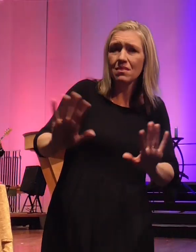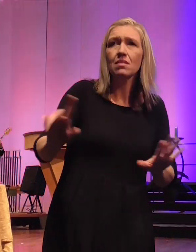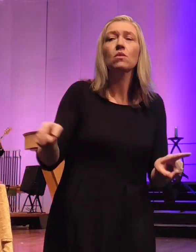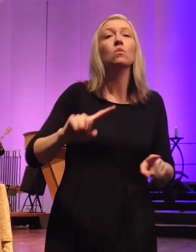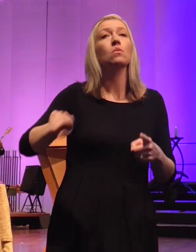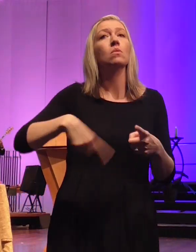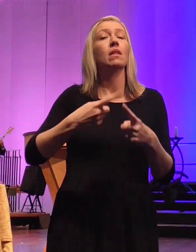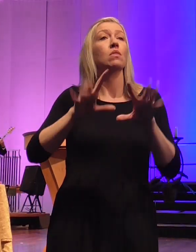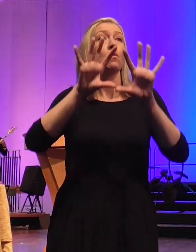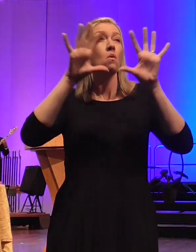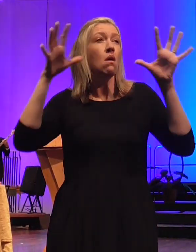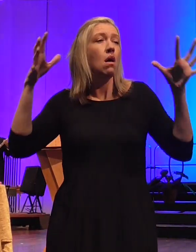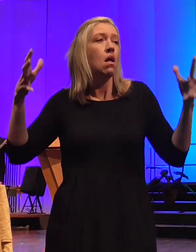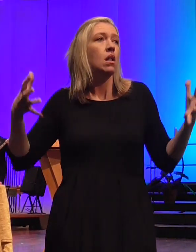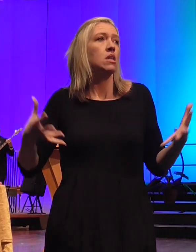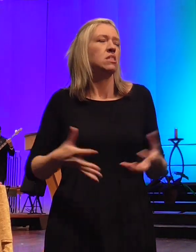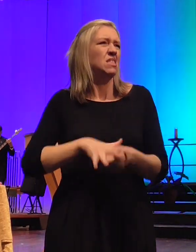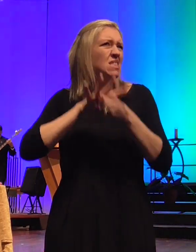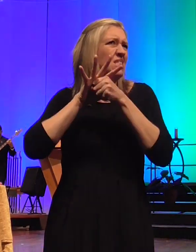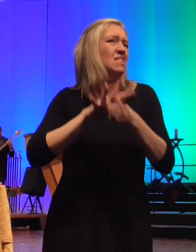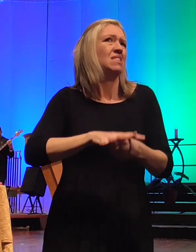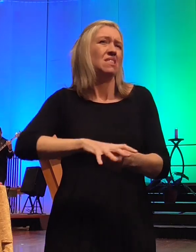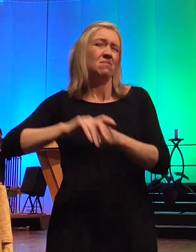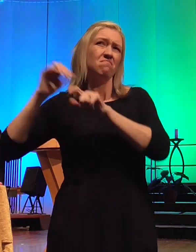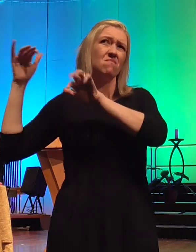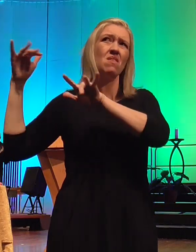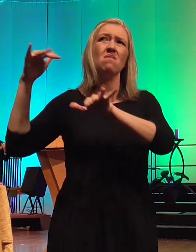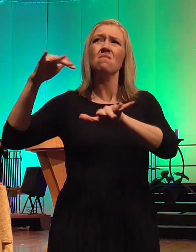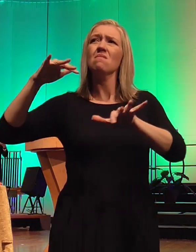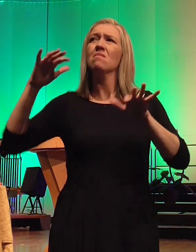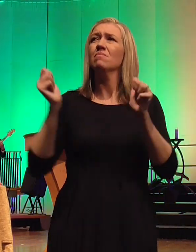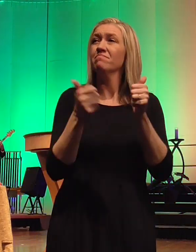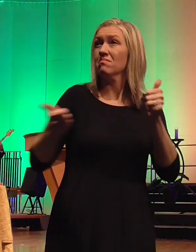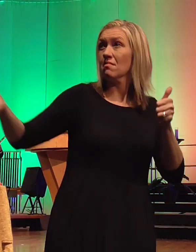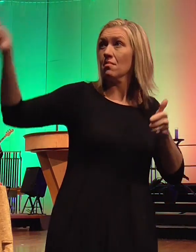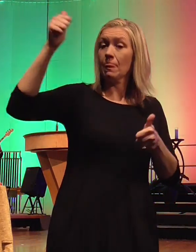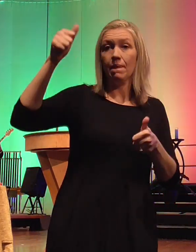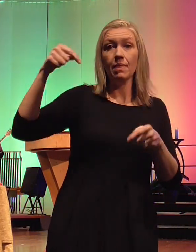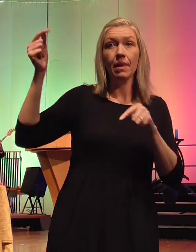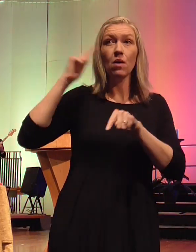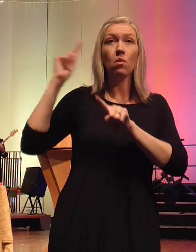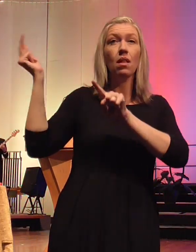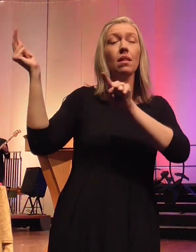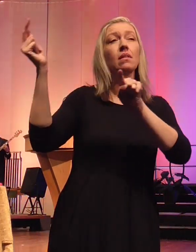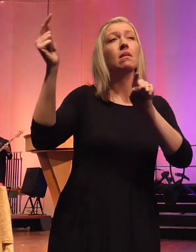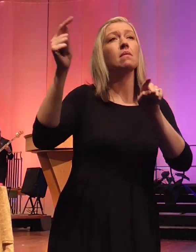now, when the world comes in, they come